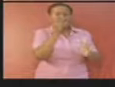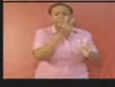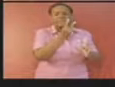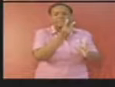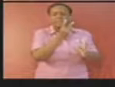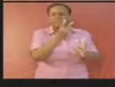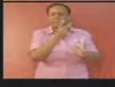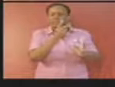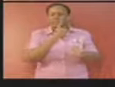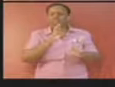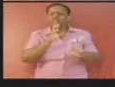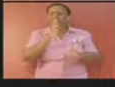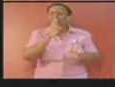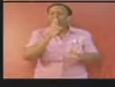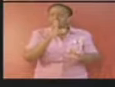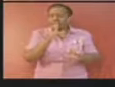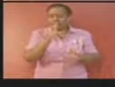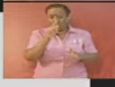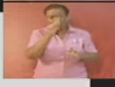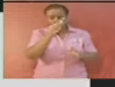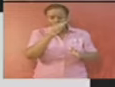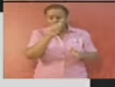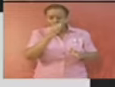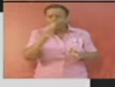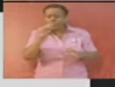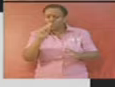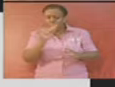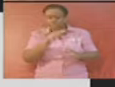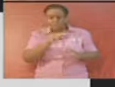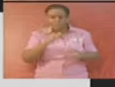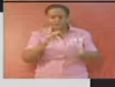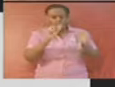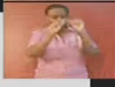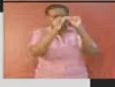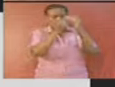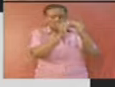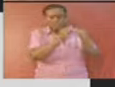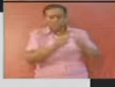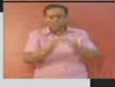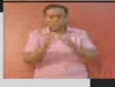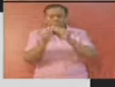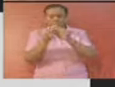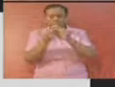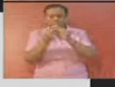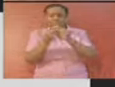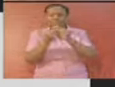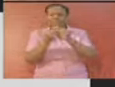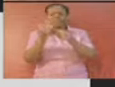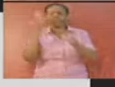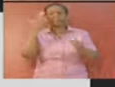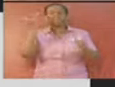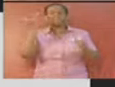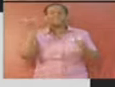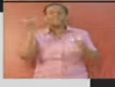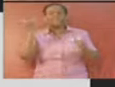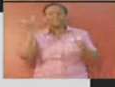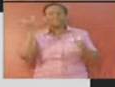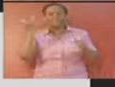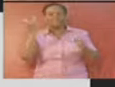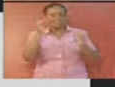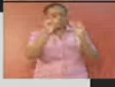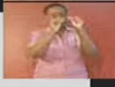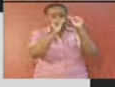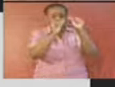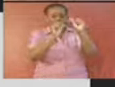Because your co-workers don't exist in isolation. Your co-workers will go to the